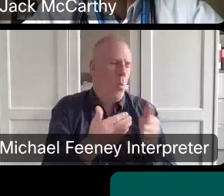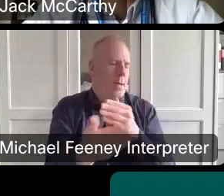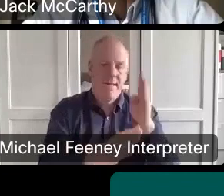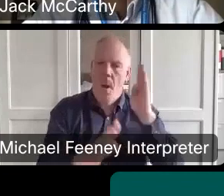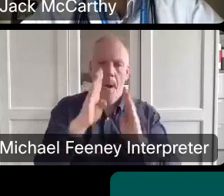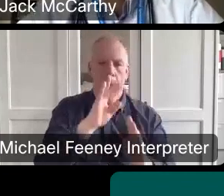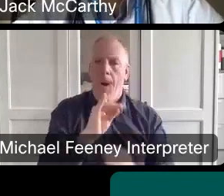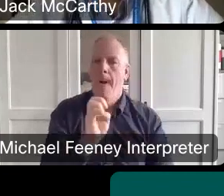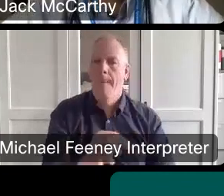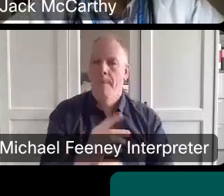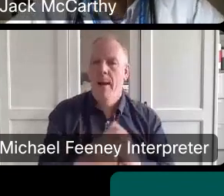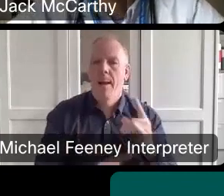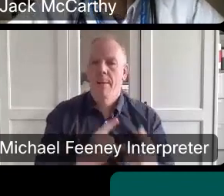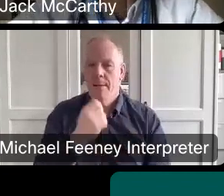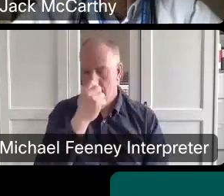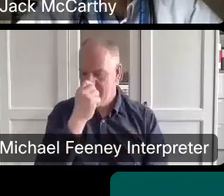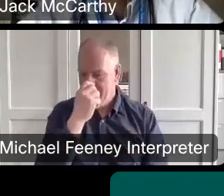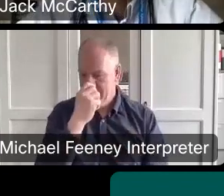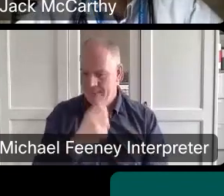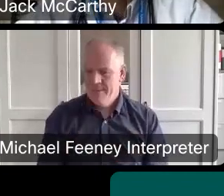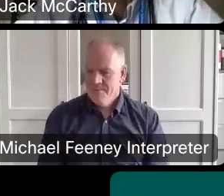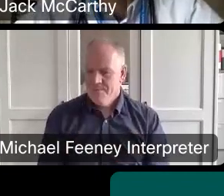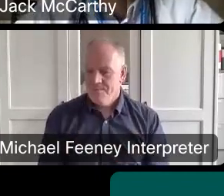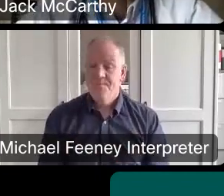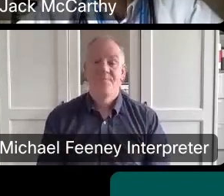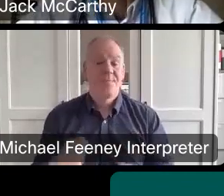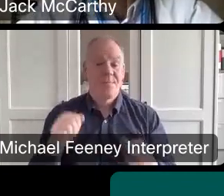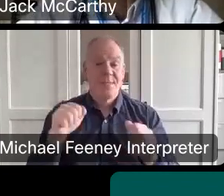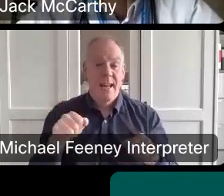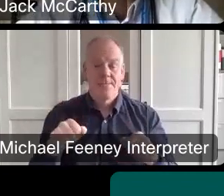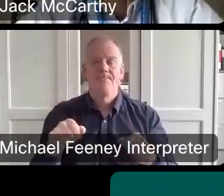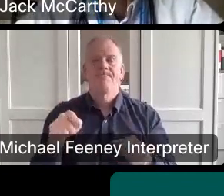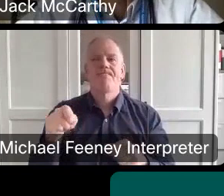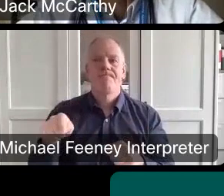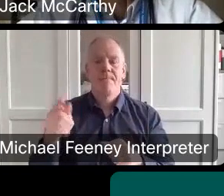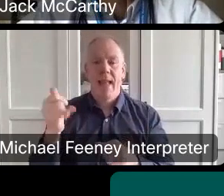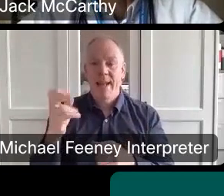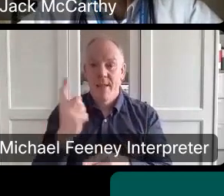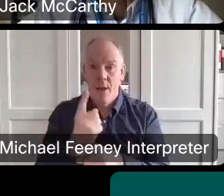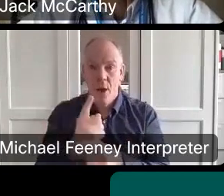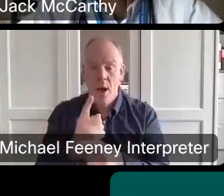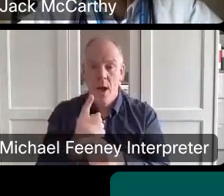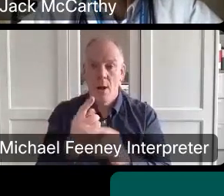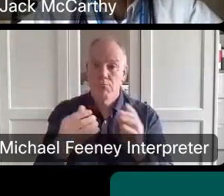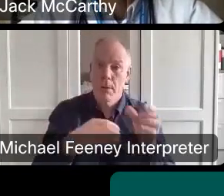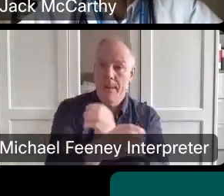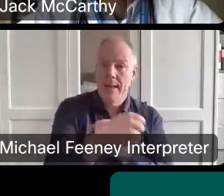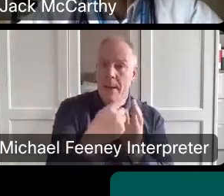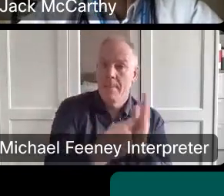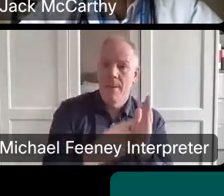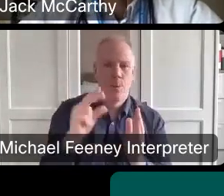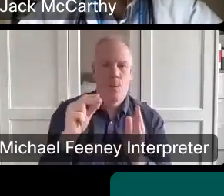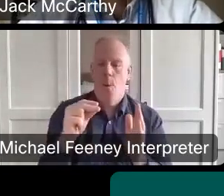it is. So I think that while it's nicely aligned, it builds on our policy and doesn't replace our policy, and we continue